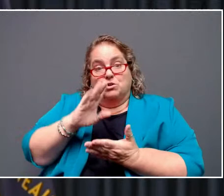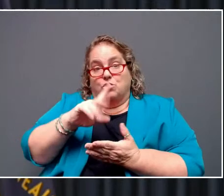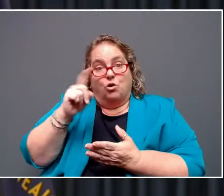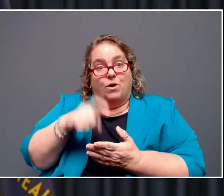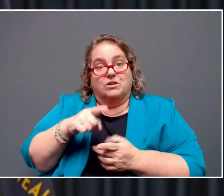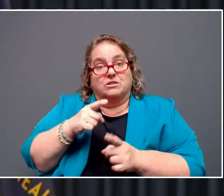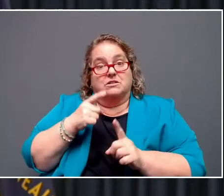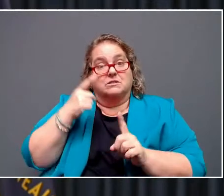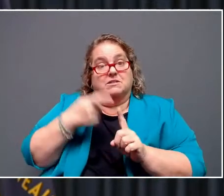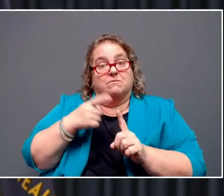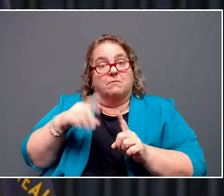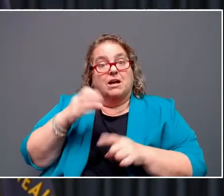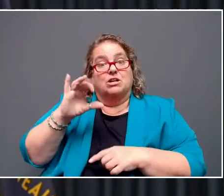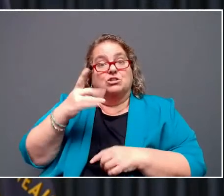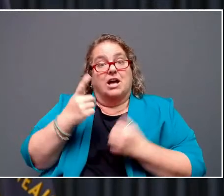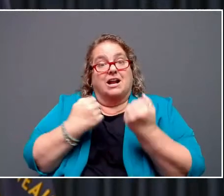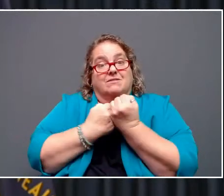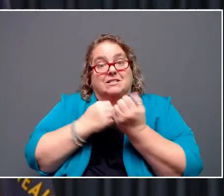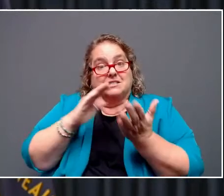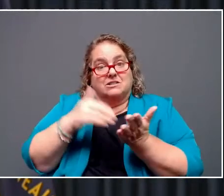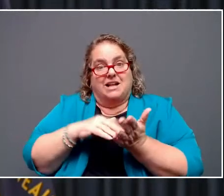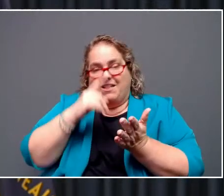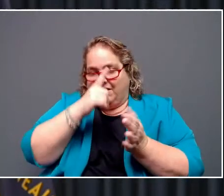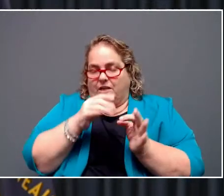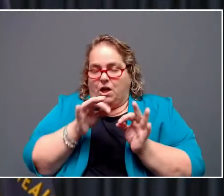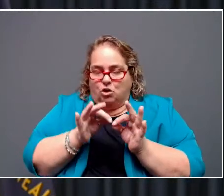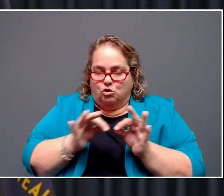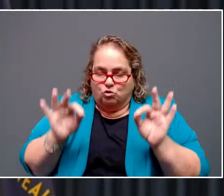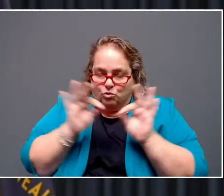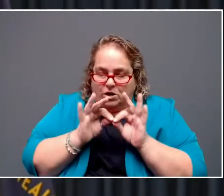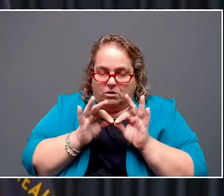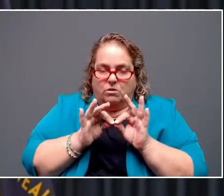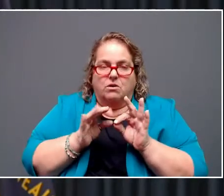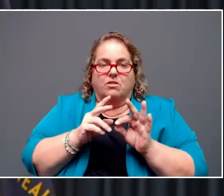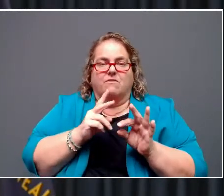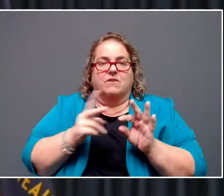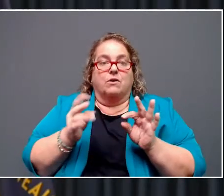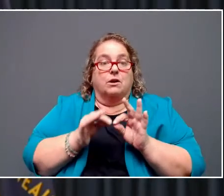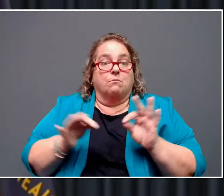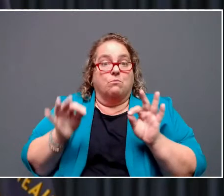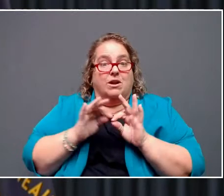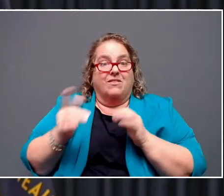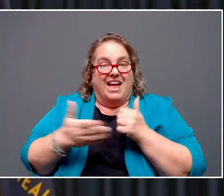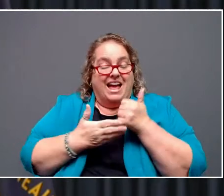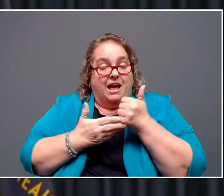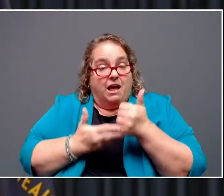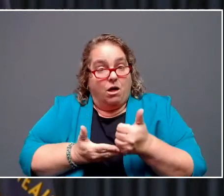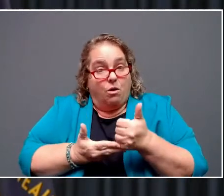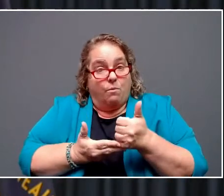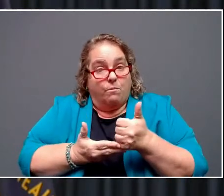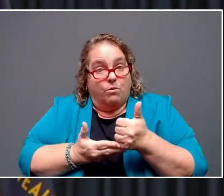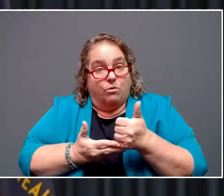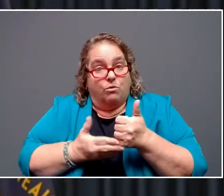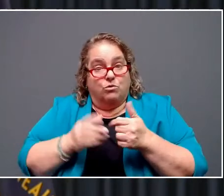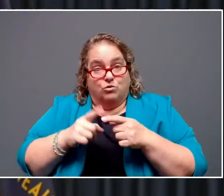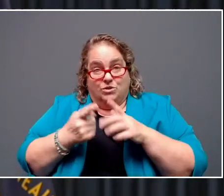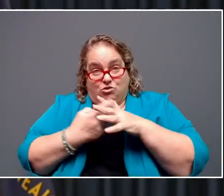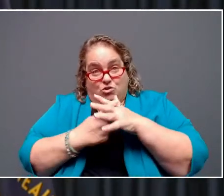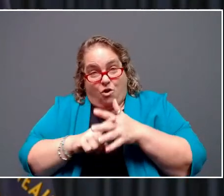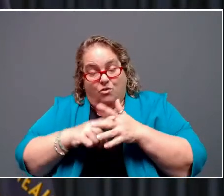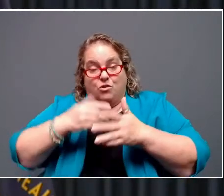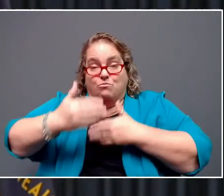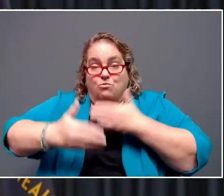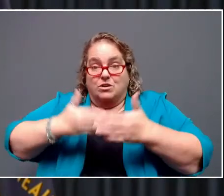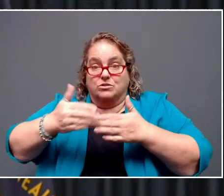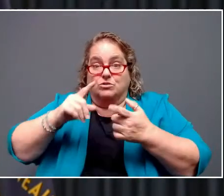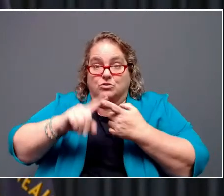advocacy centers, I think they are critical and important. They help to start the process towards